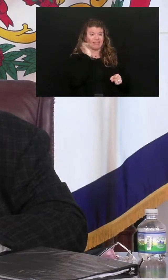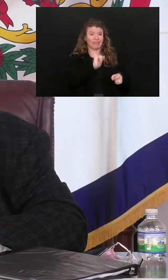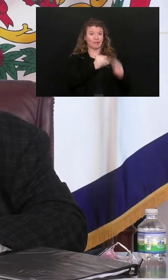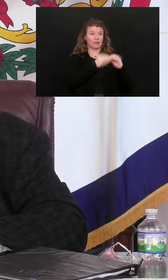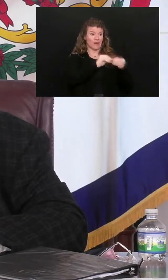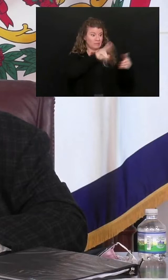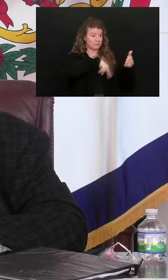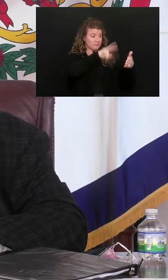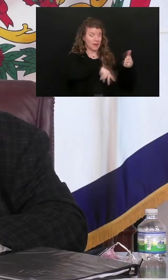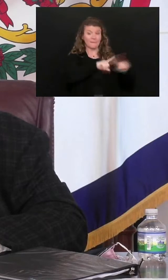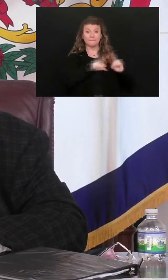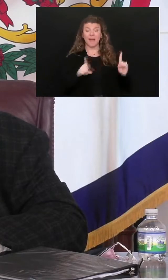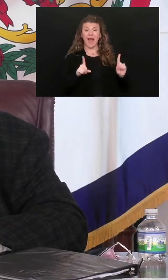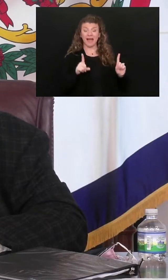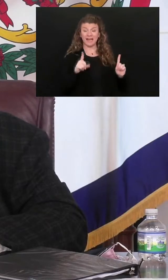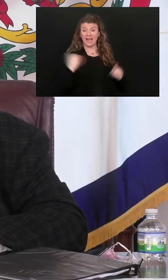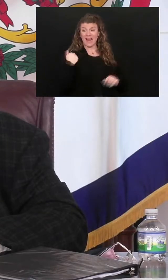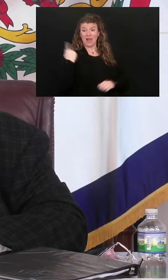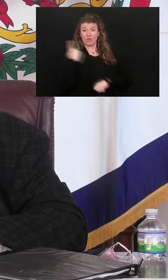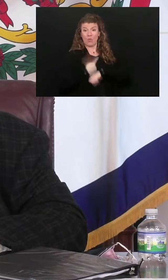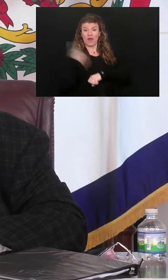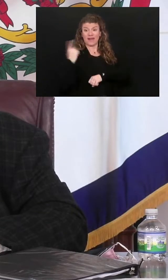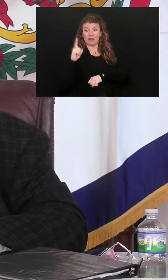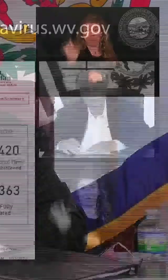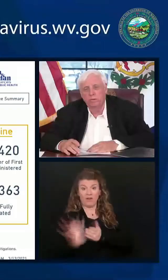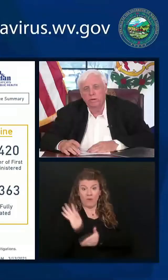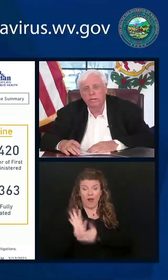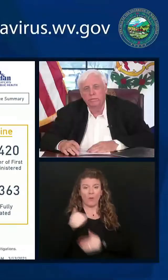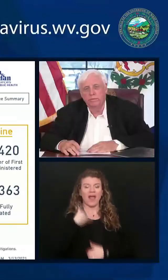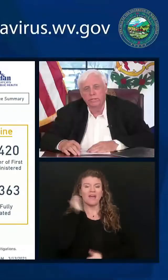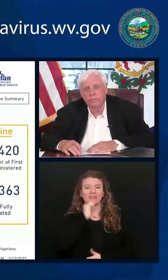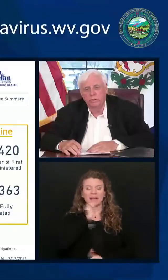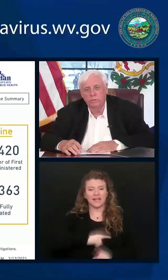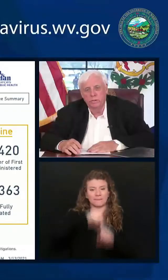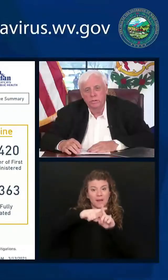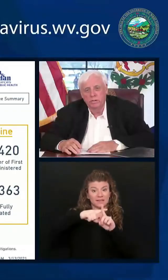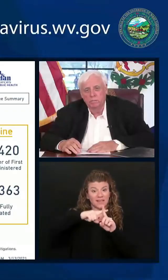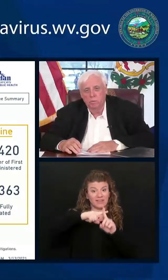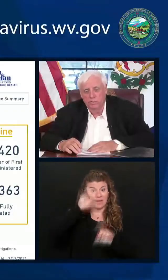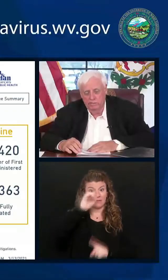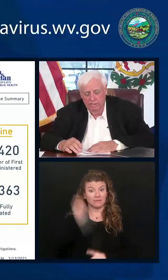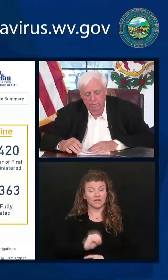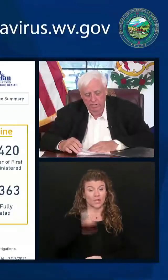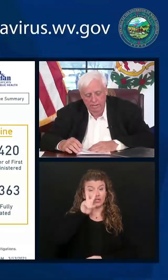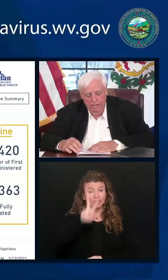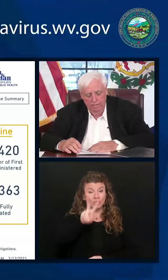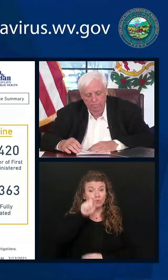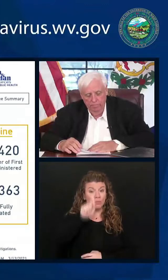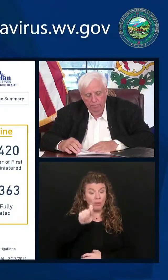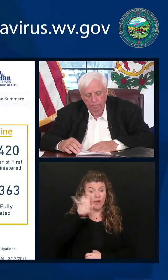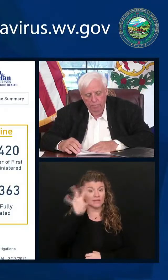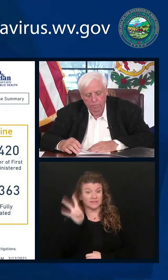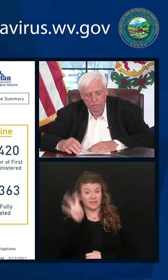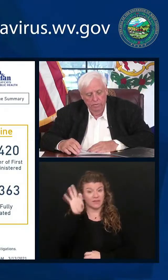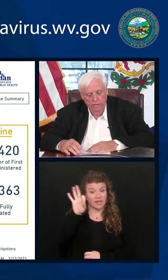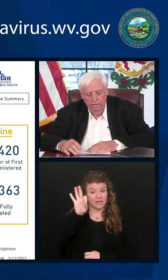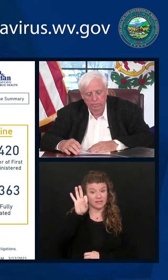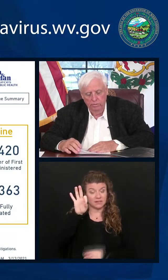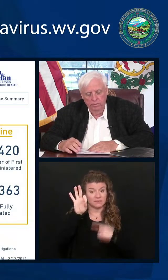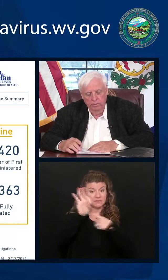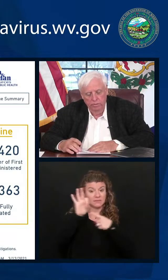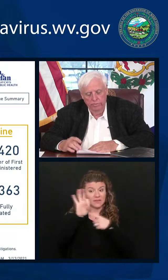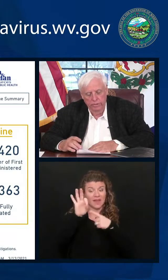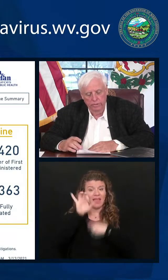24 hours in West Virginia, you have a daily positivity rate of 2.79. It's